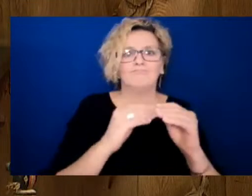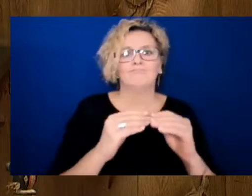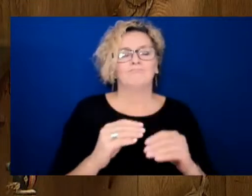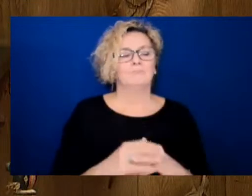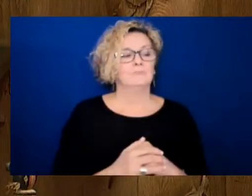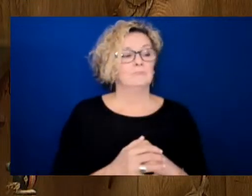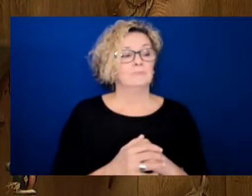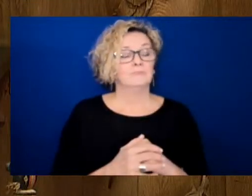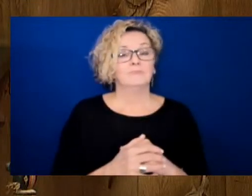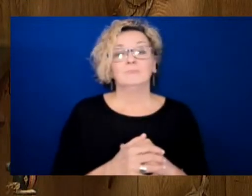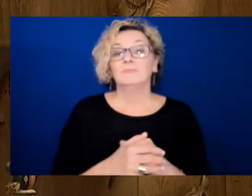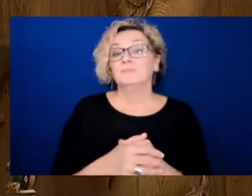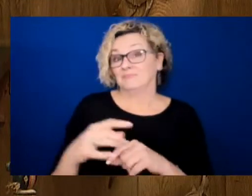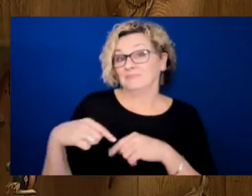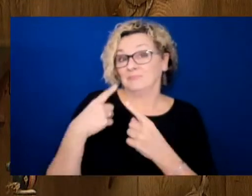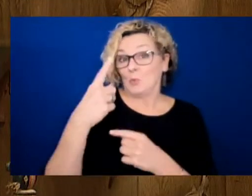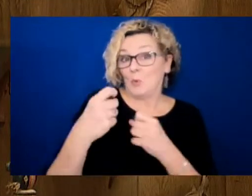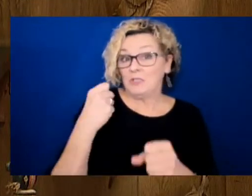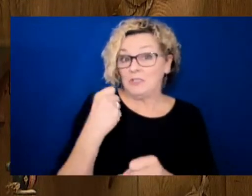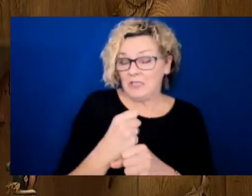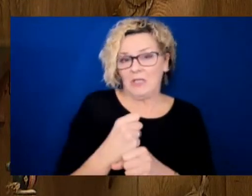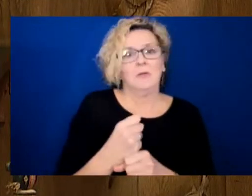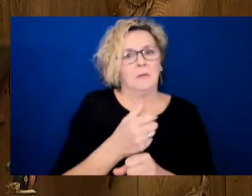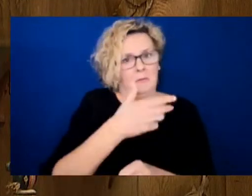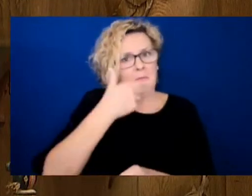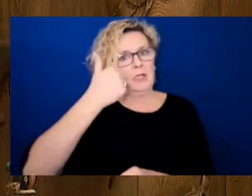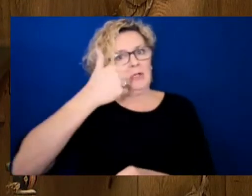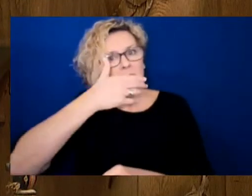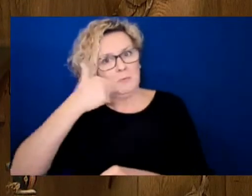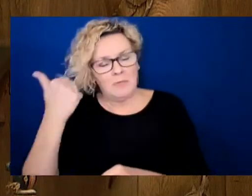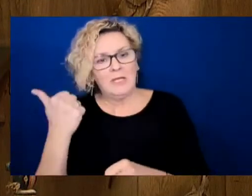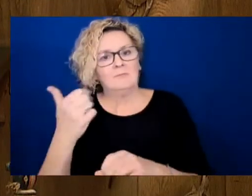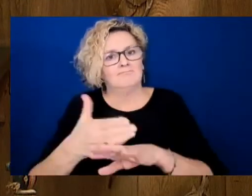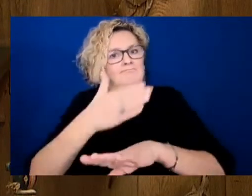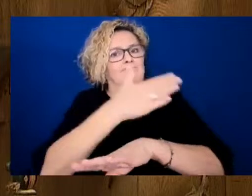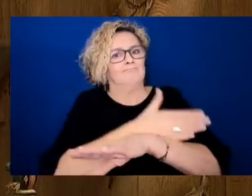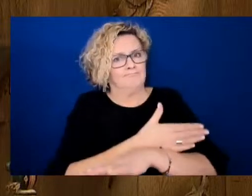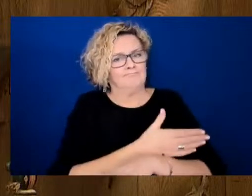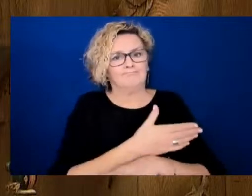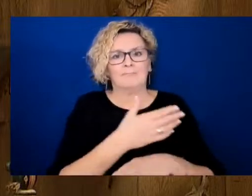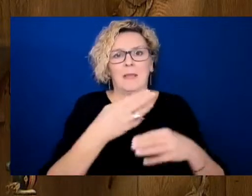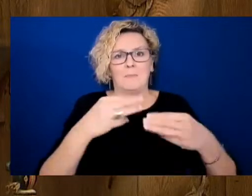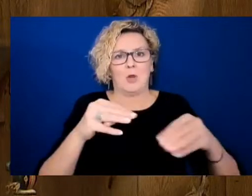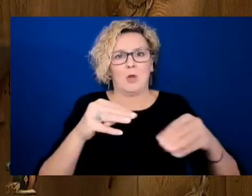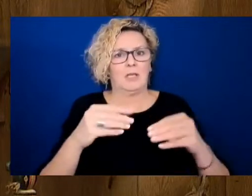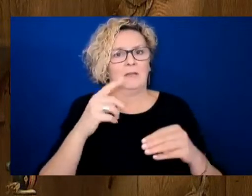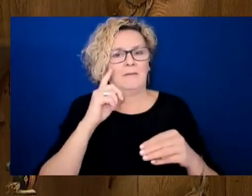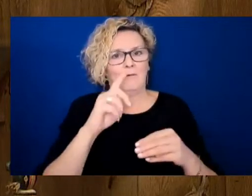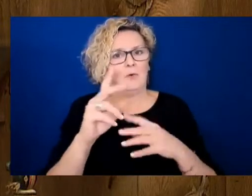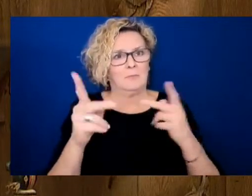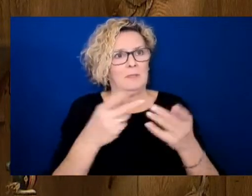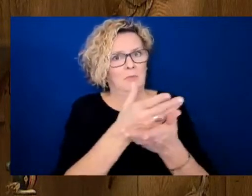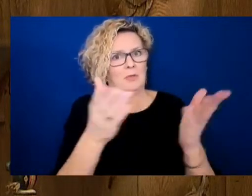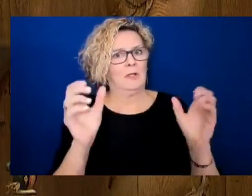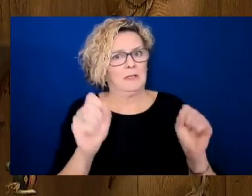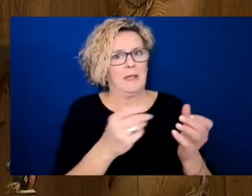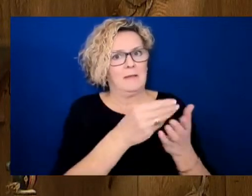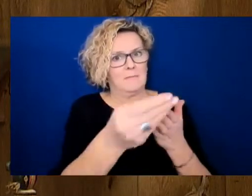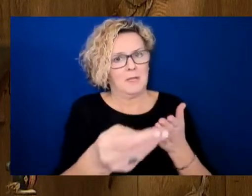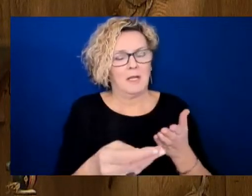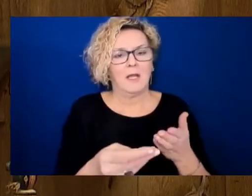are helping to lay the foundation for a housing market that will work better for people, turning short-term rentals